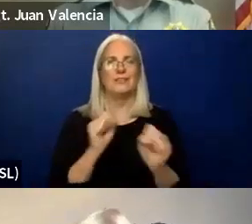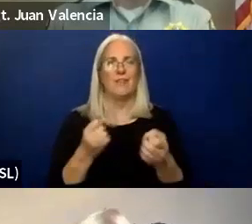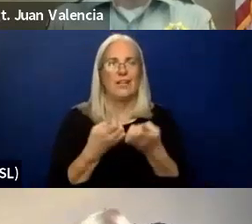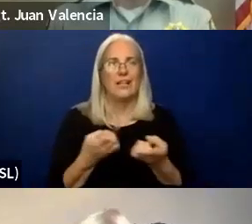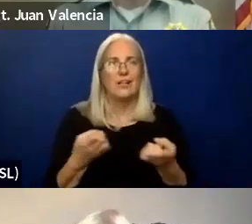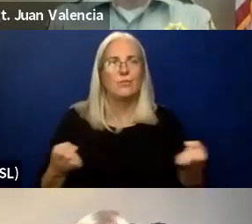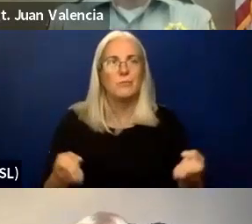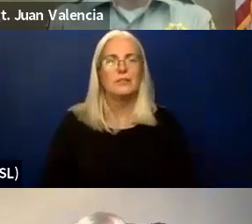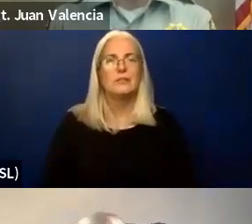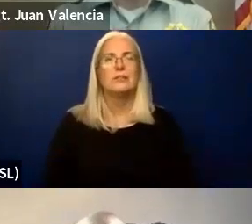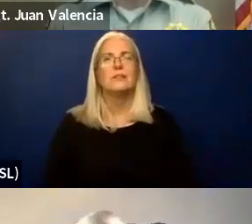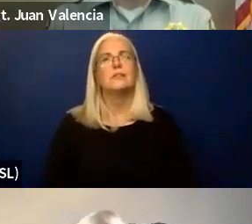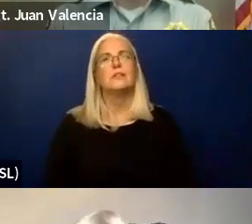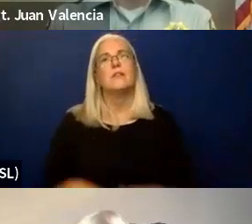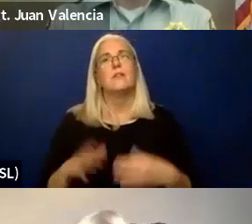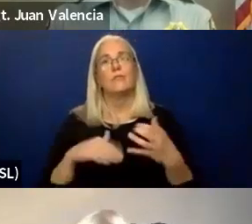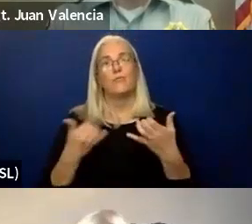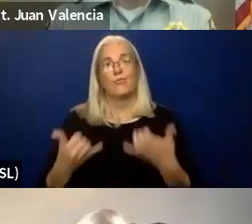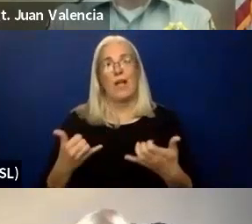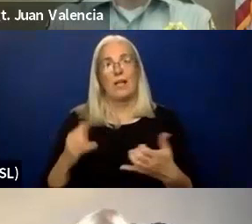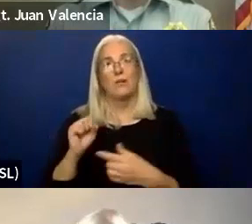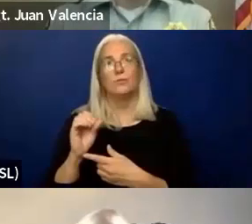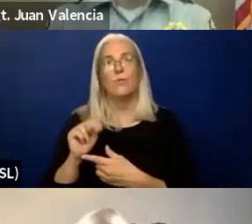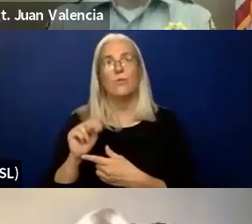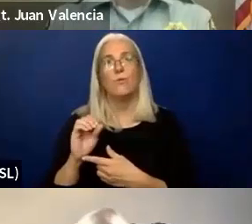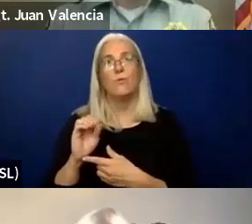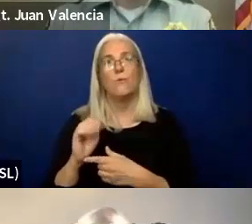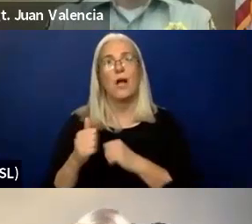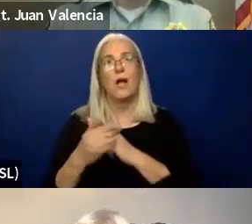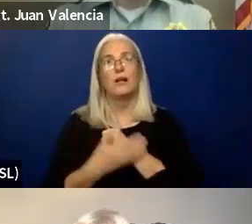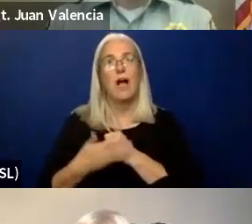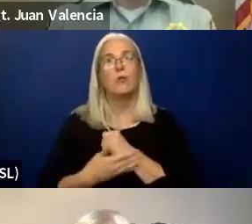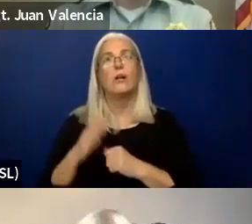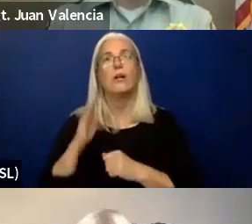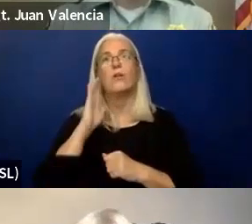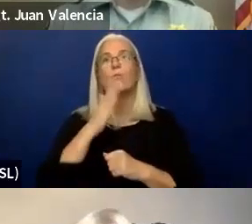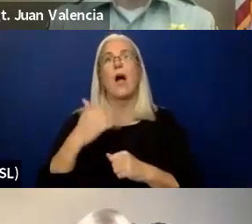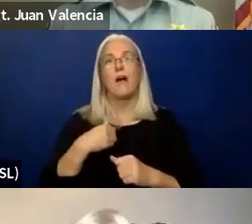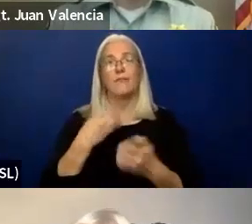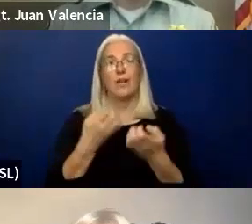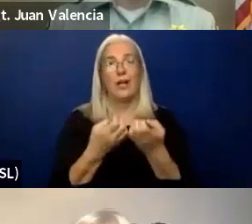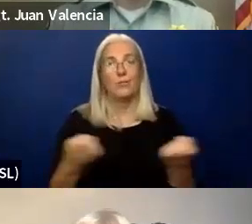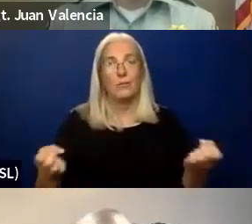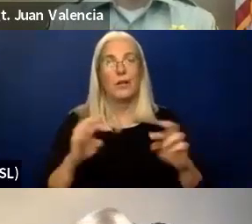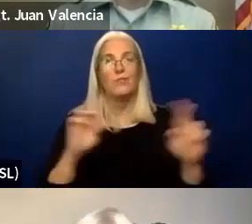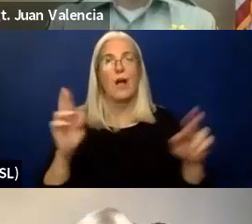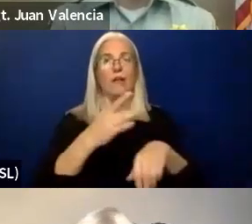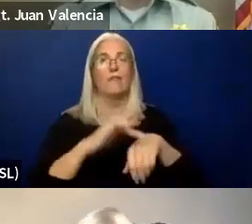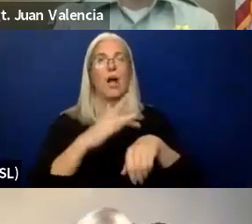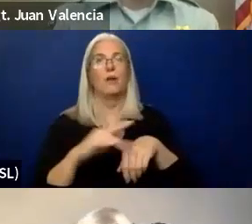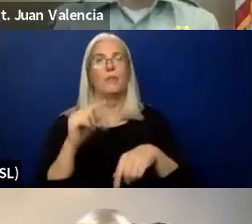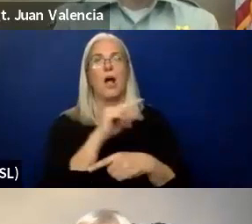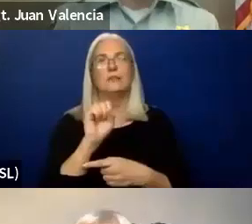County of Sonoma is planning to have them at the Sequoia Elementary, as well as the Sonoma Valley Regional